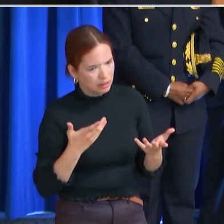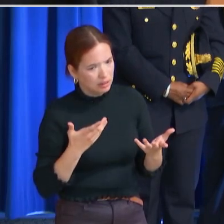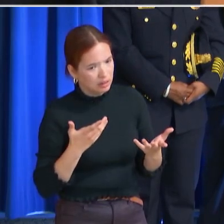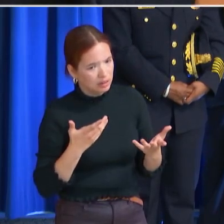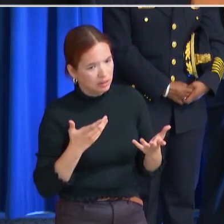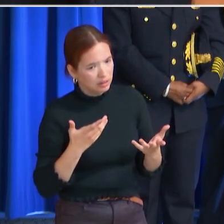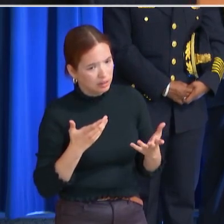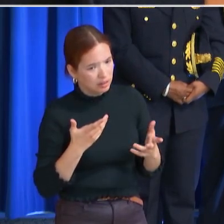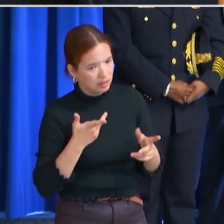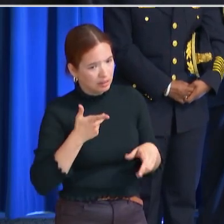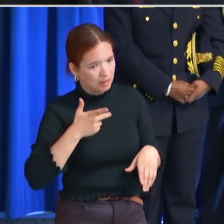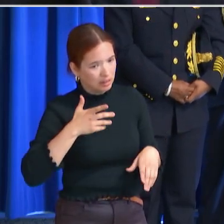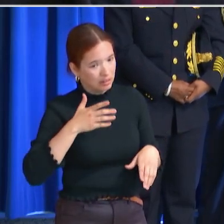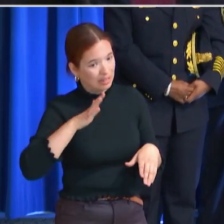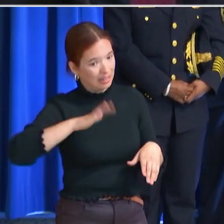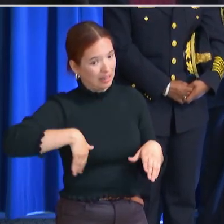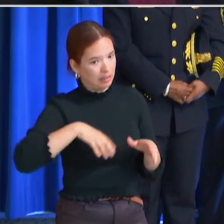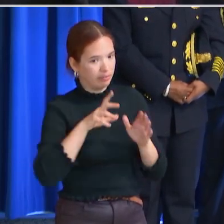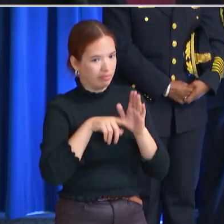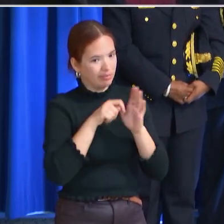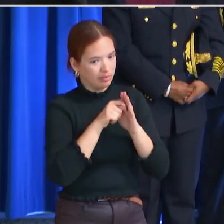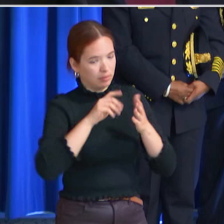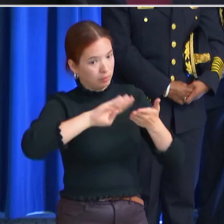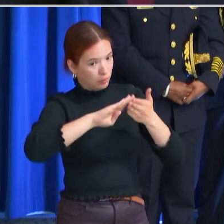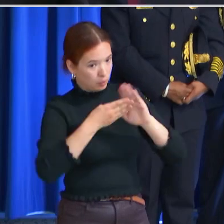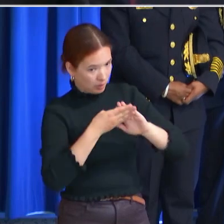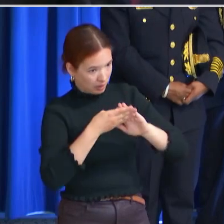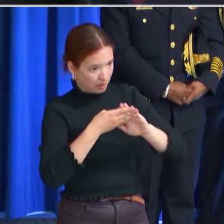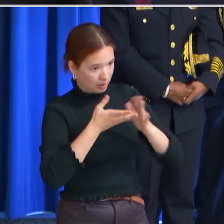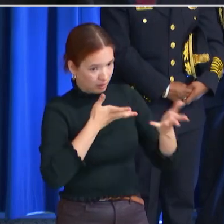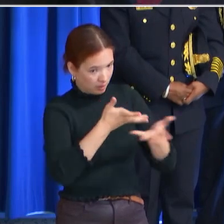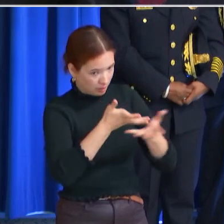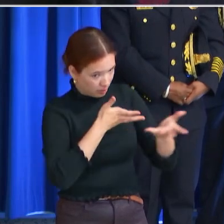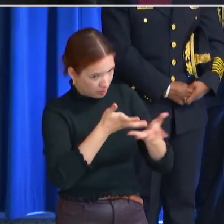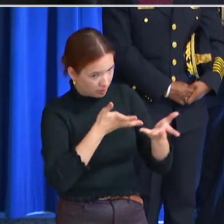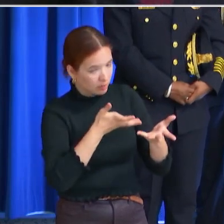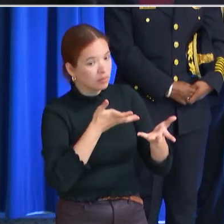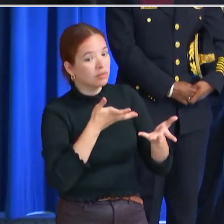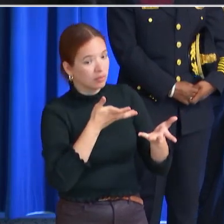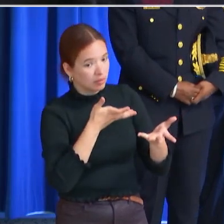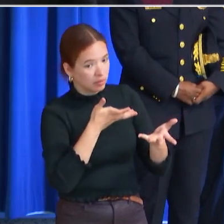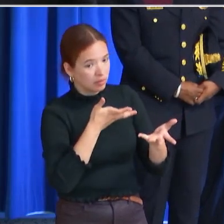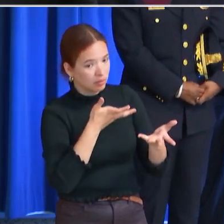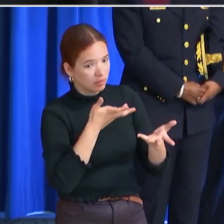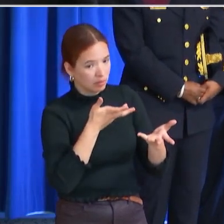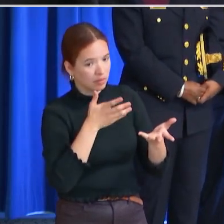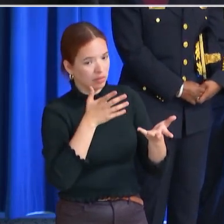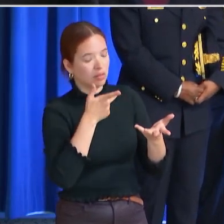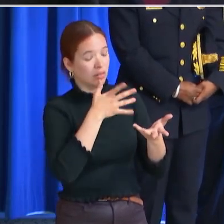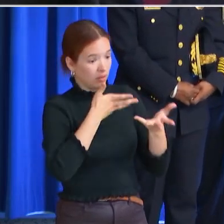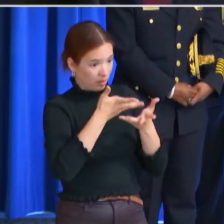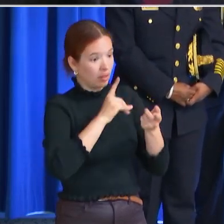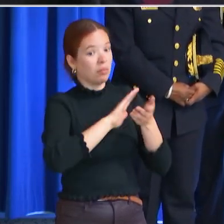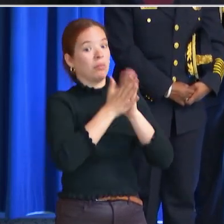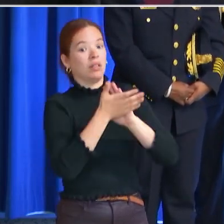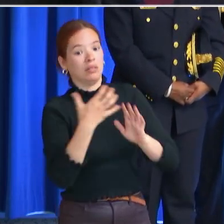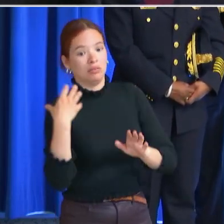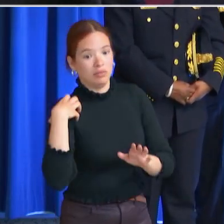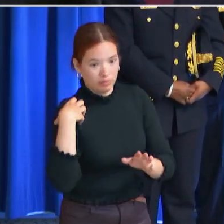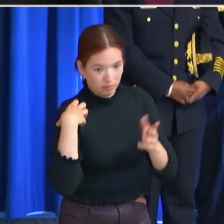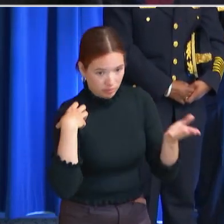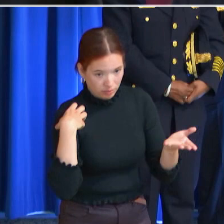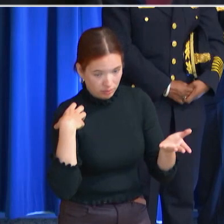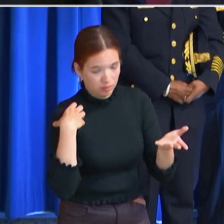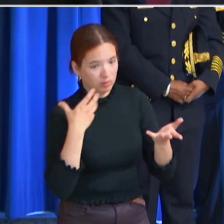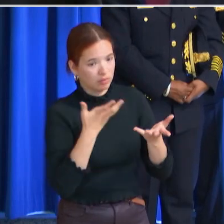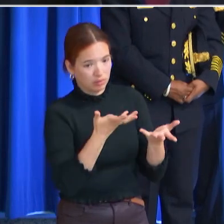as you talked about community engagement before you became chief? So I've been building on community engagement since day one. This